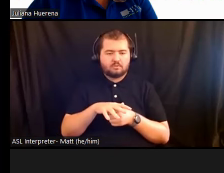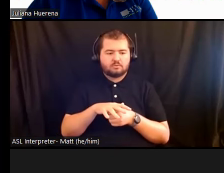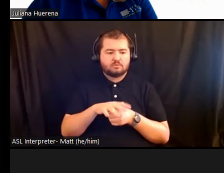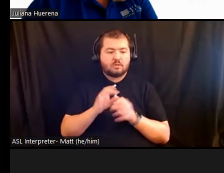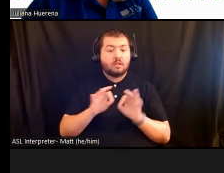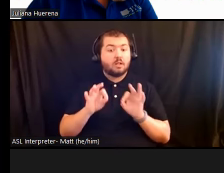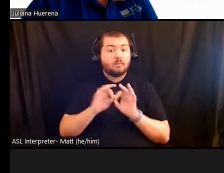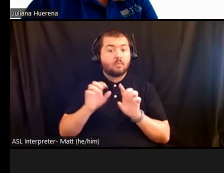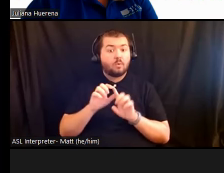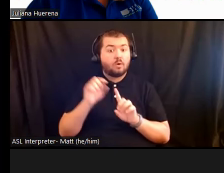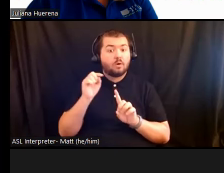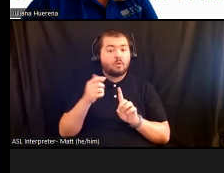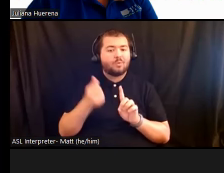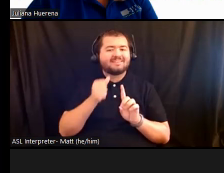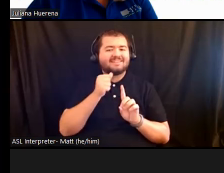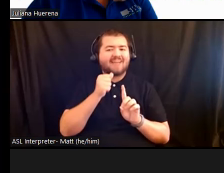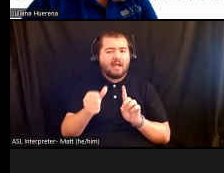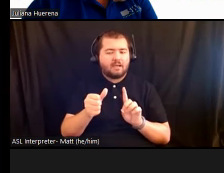not.